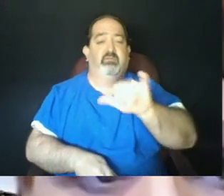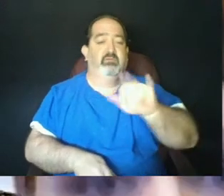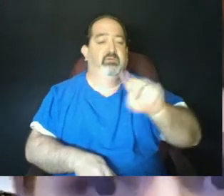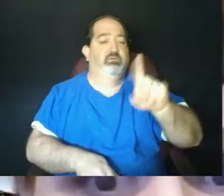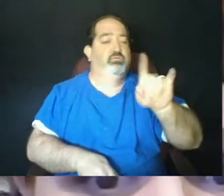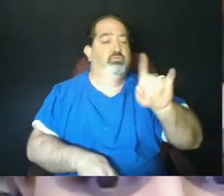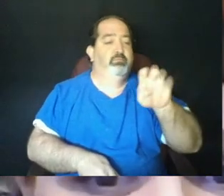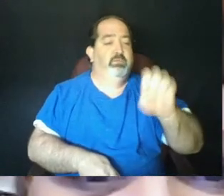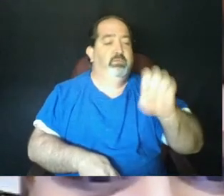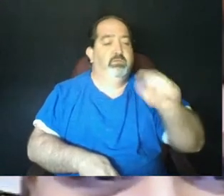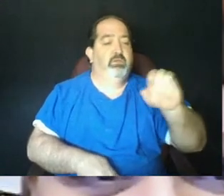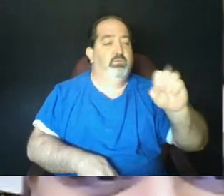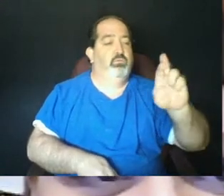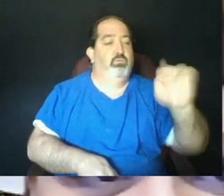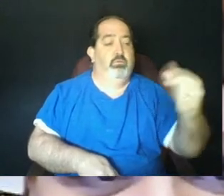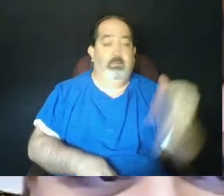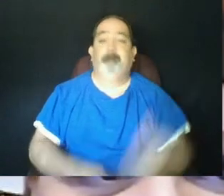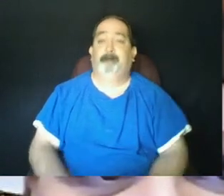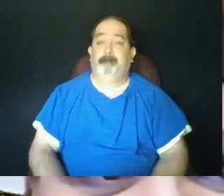lyondemere.org.